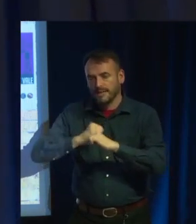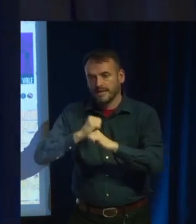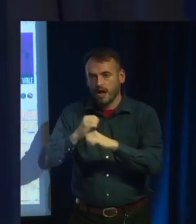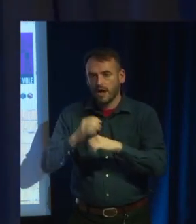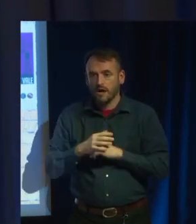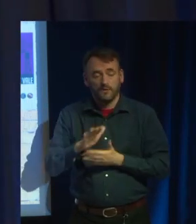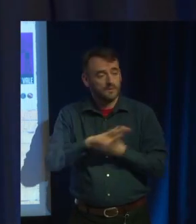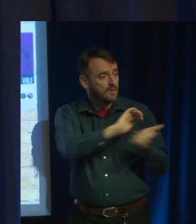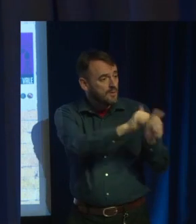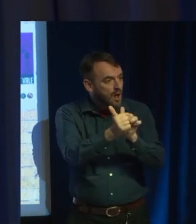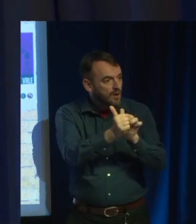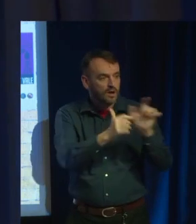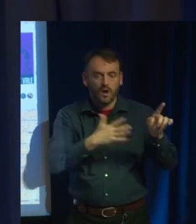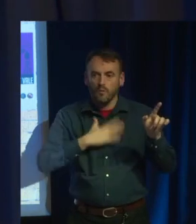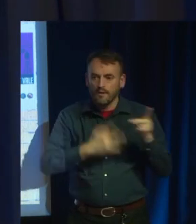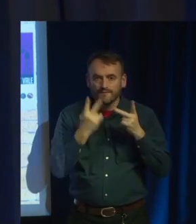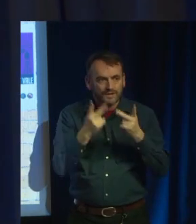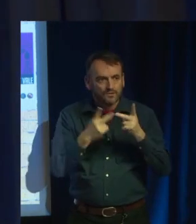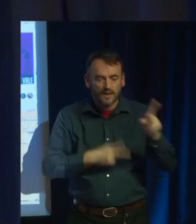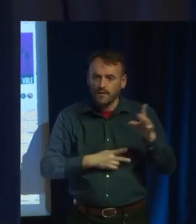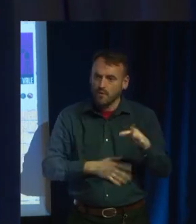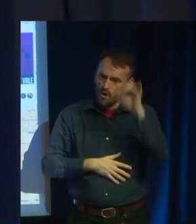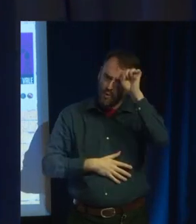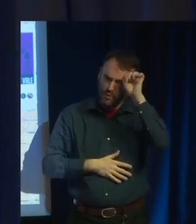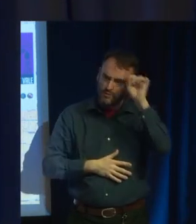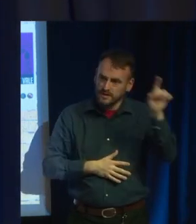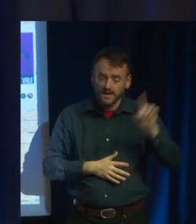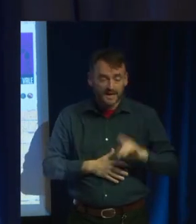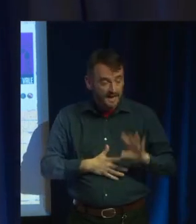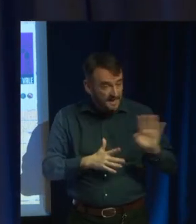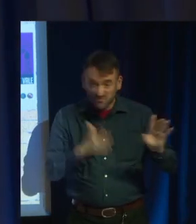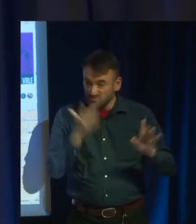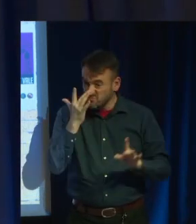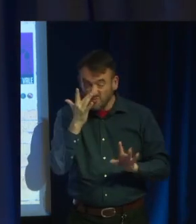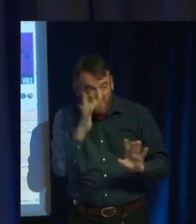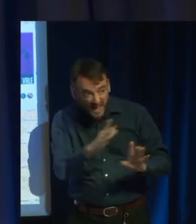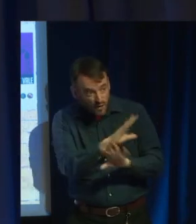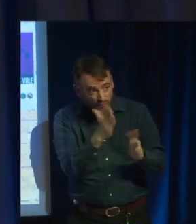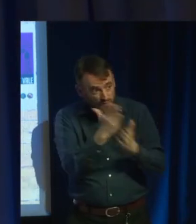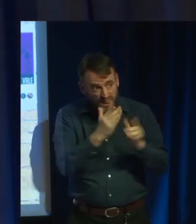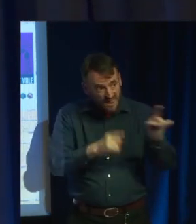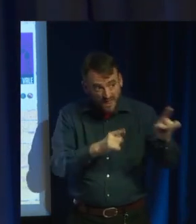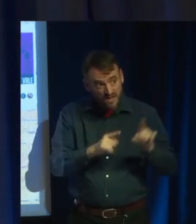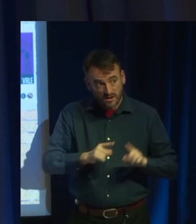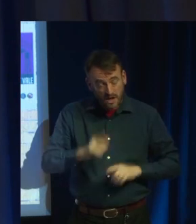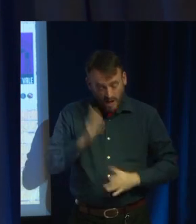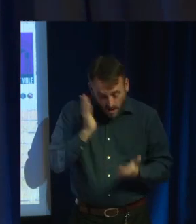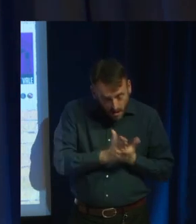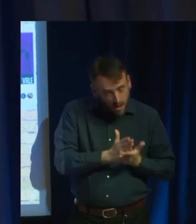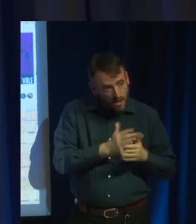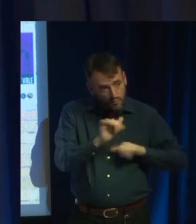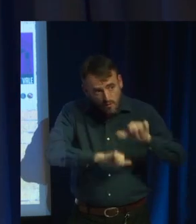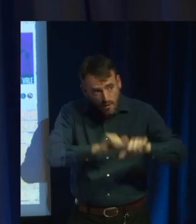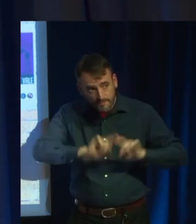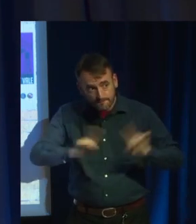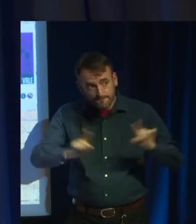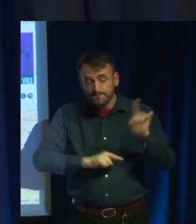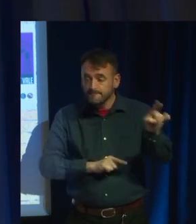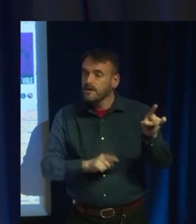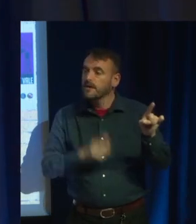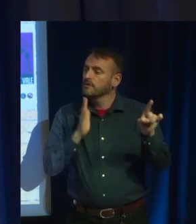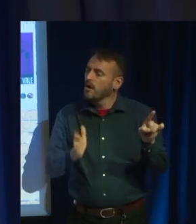thing, even if it's mock-up, temporary, or something that you just use to explain something. So be aware